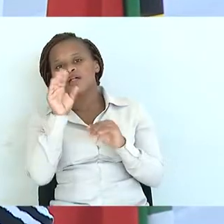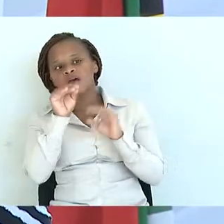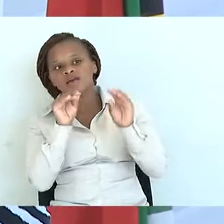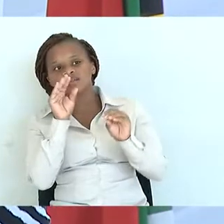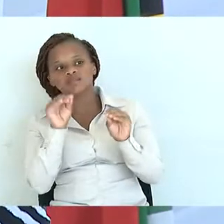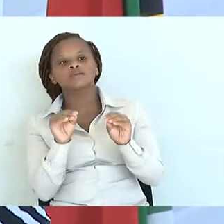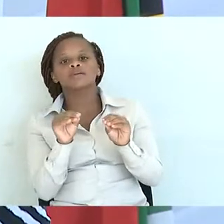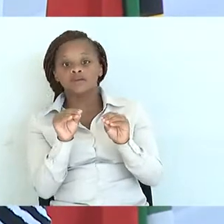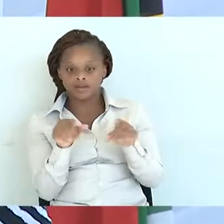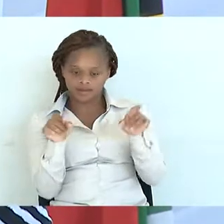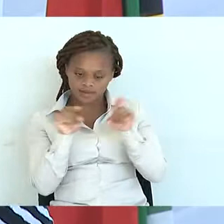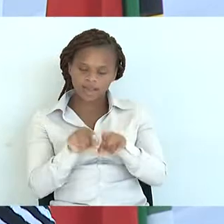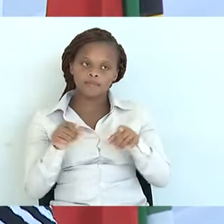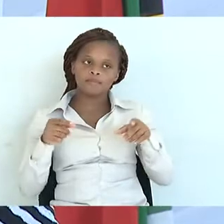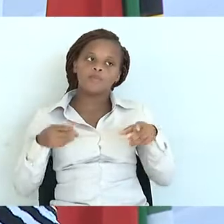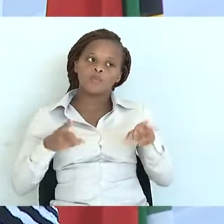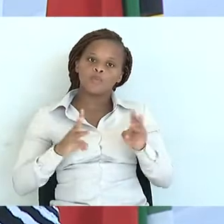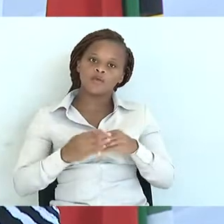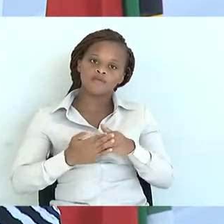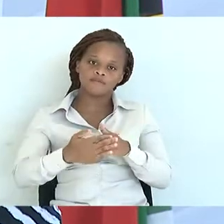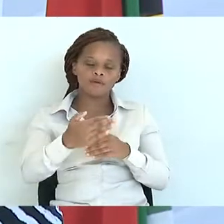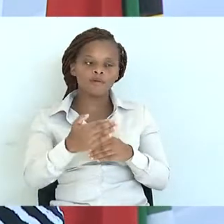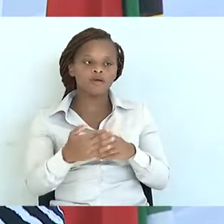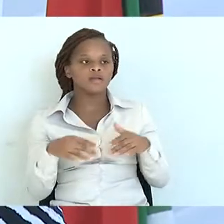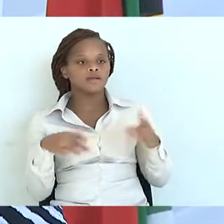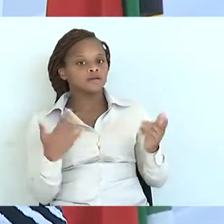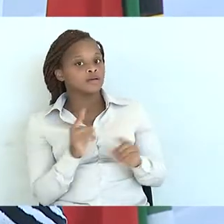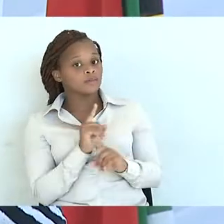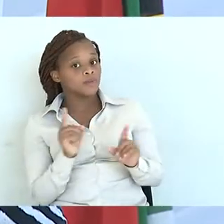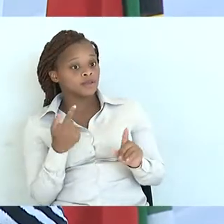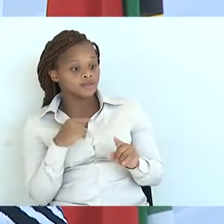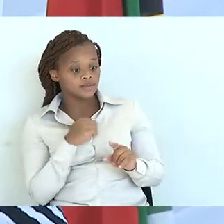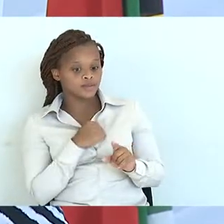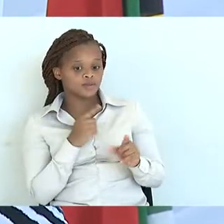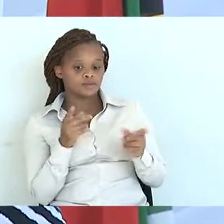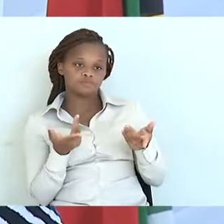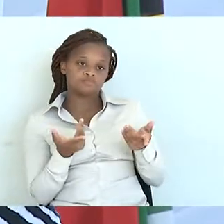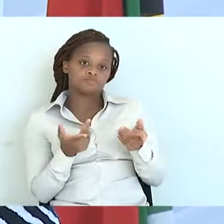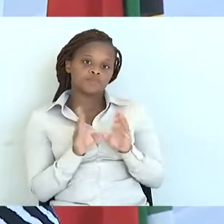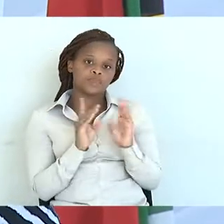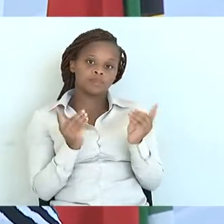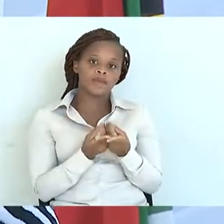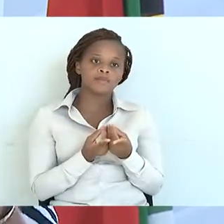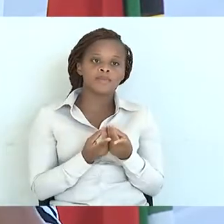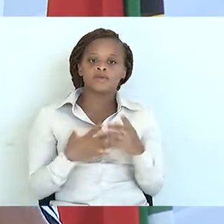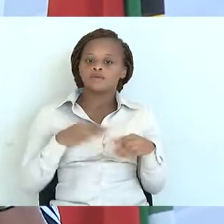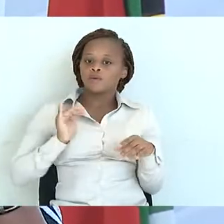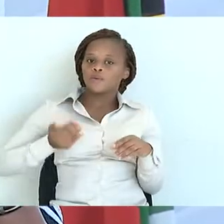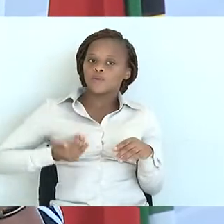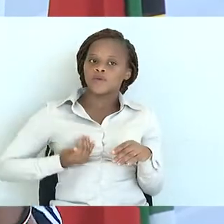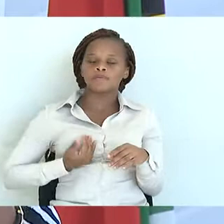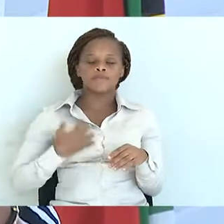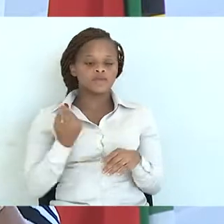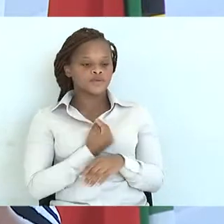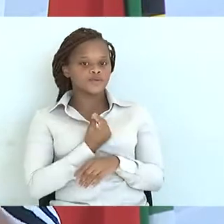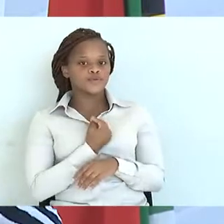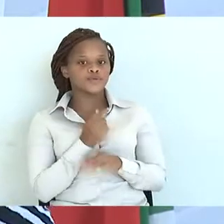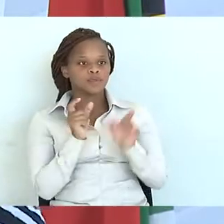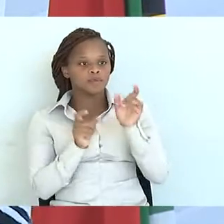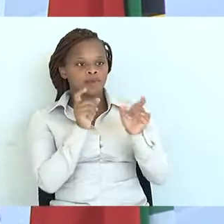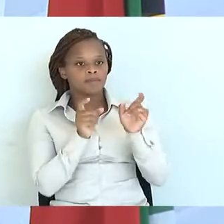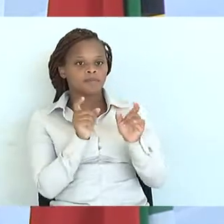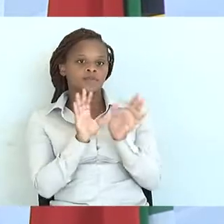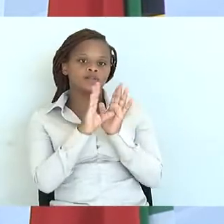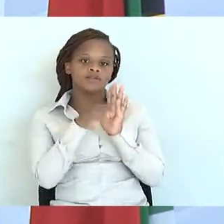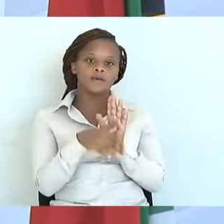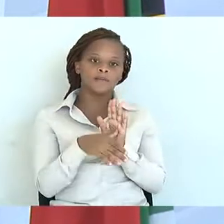forward. Kodwa as i-department ye-women, youth and persons with disabilities, senza umsebenzi wethu